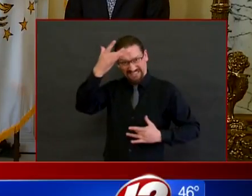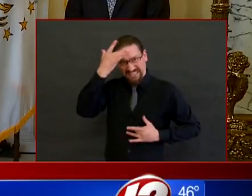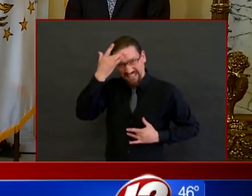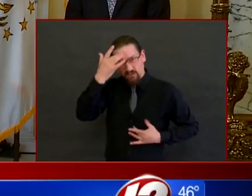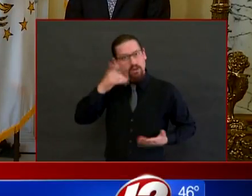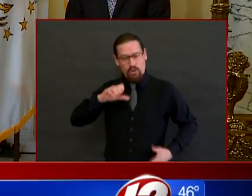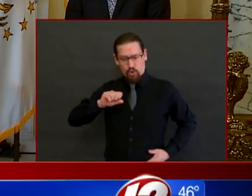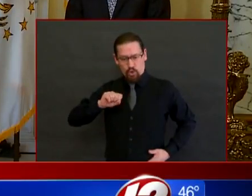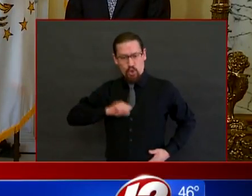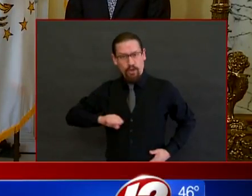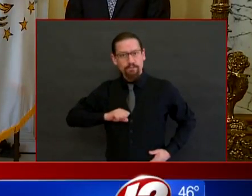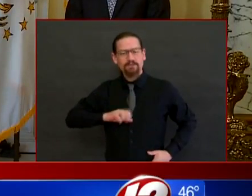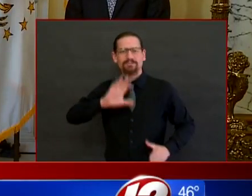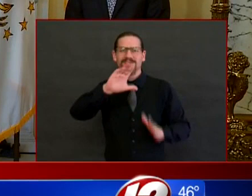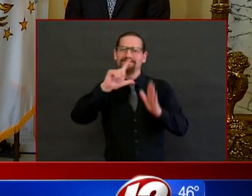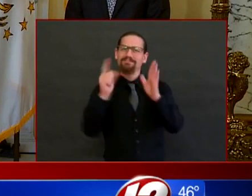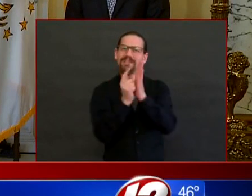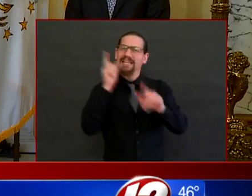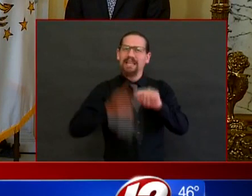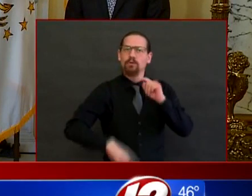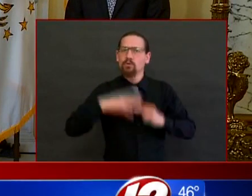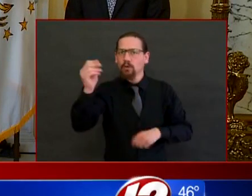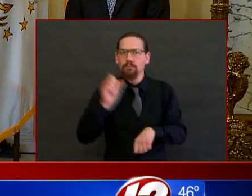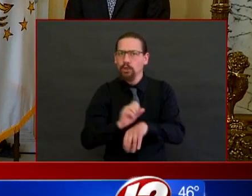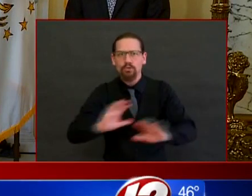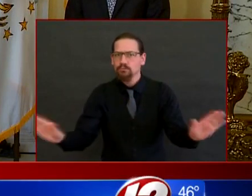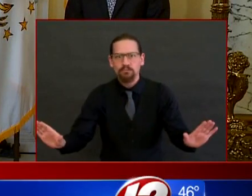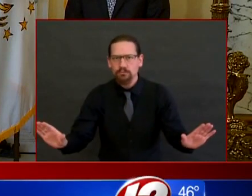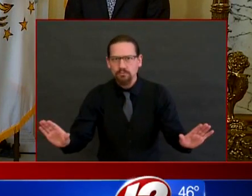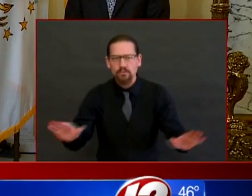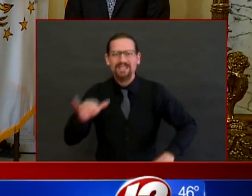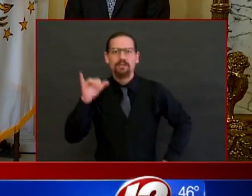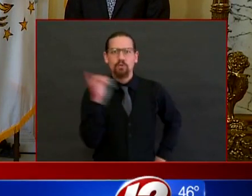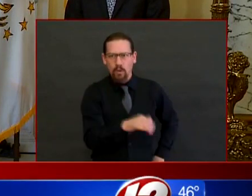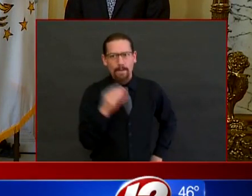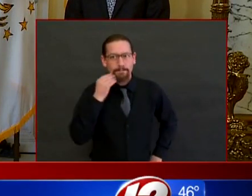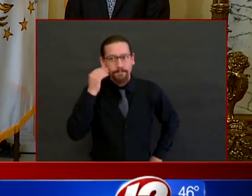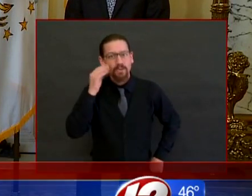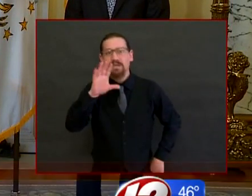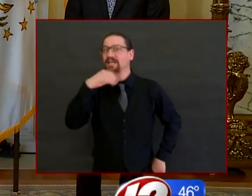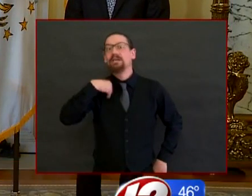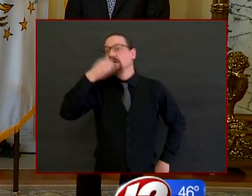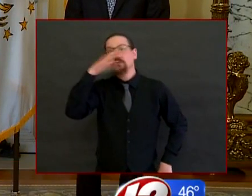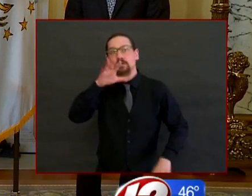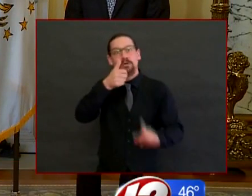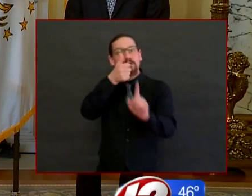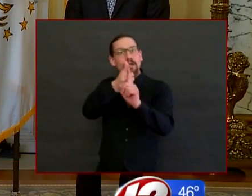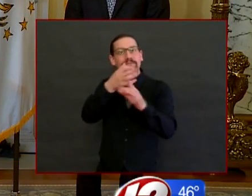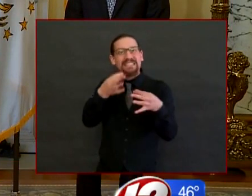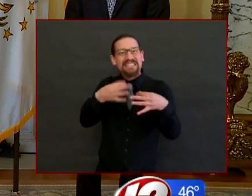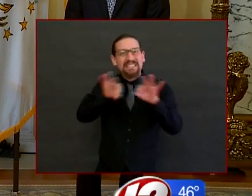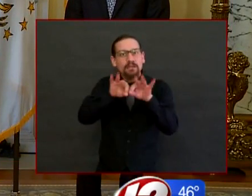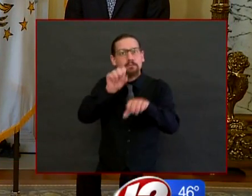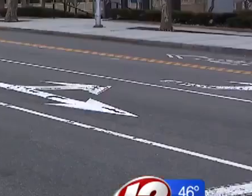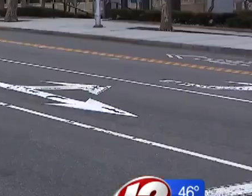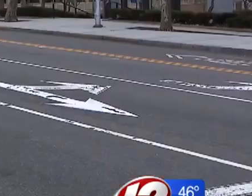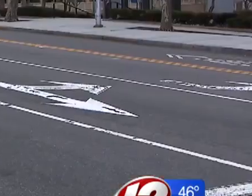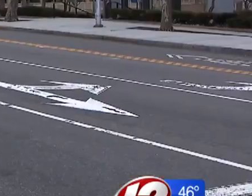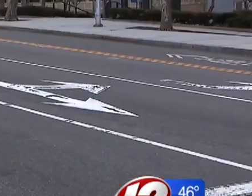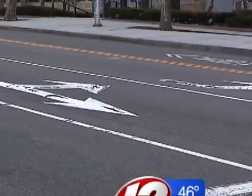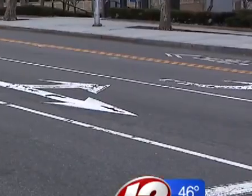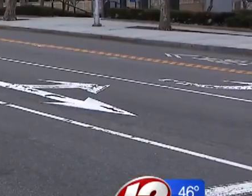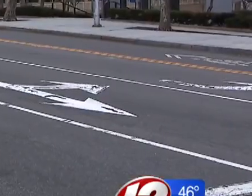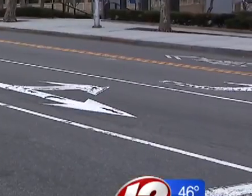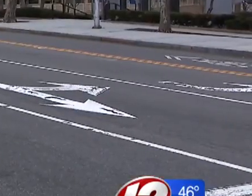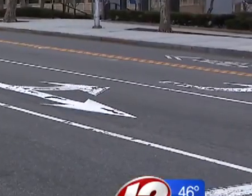how essential you are. You should not go to work if you're sick. A plea to stay home if you feel ill at all,